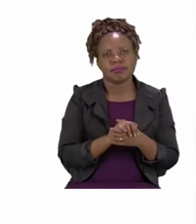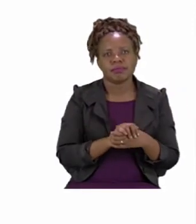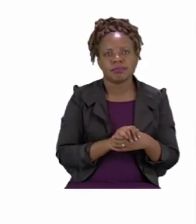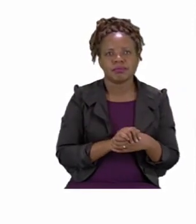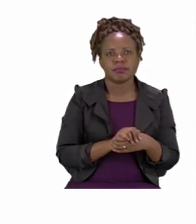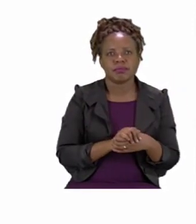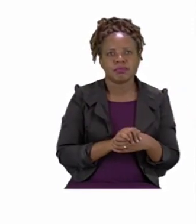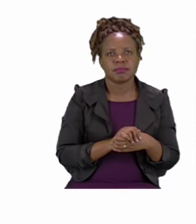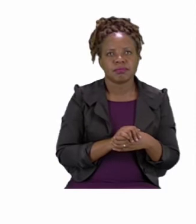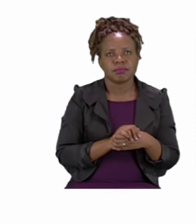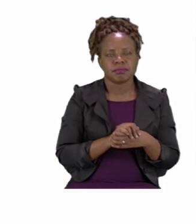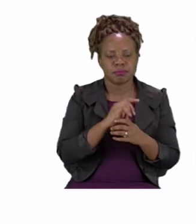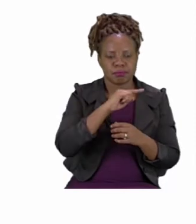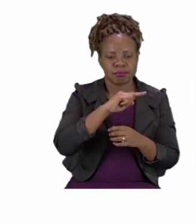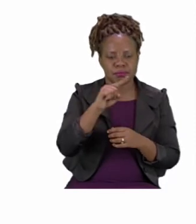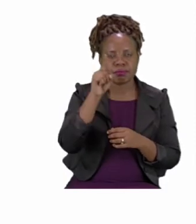block to the picture.